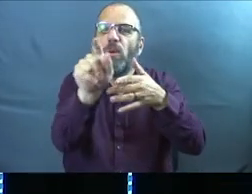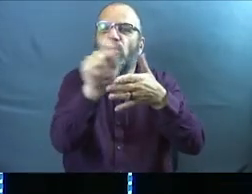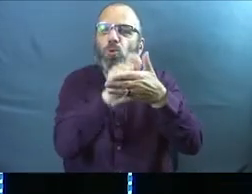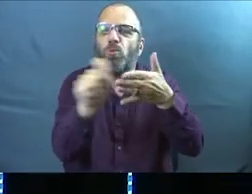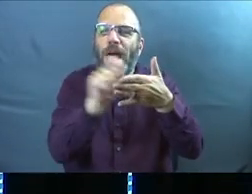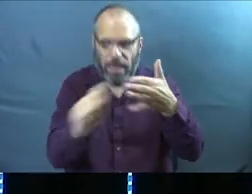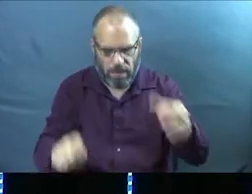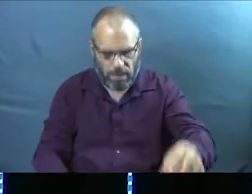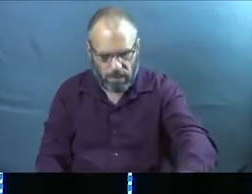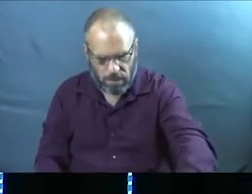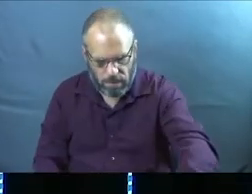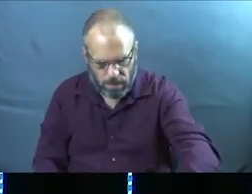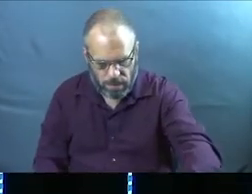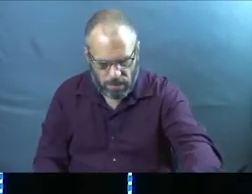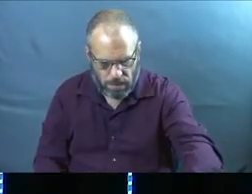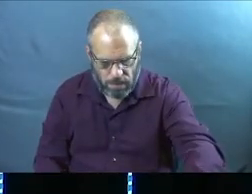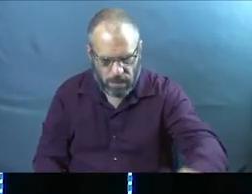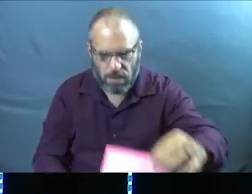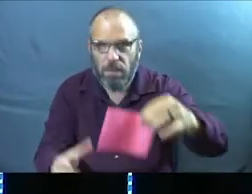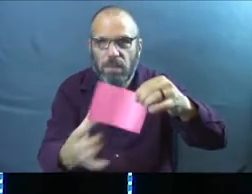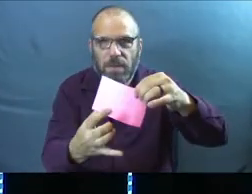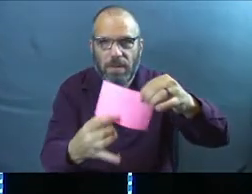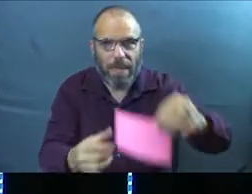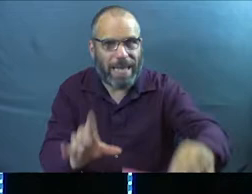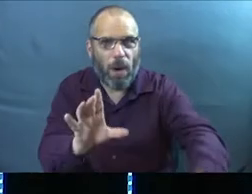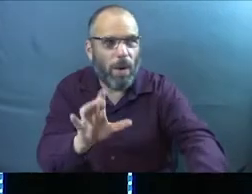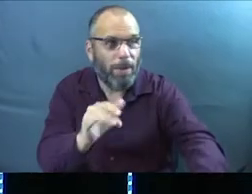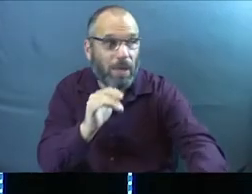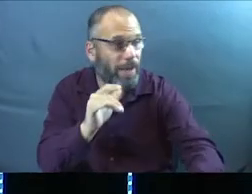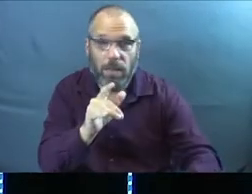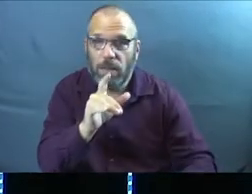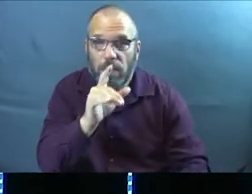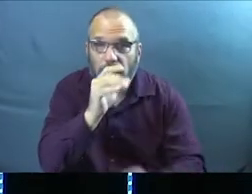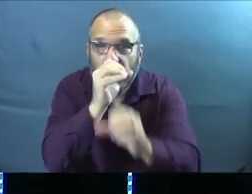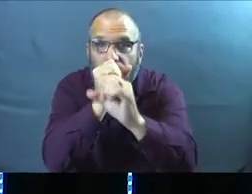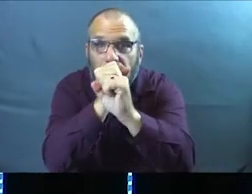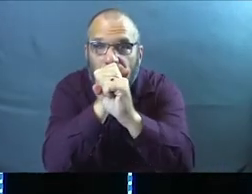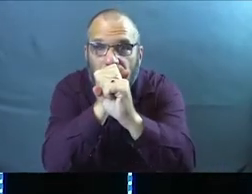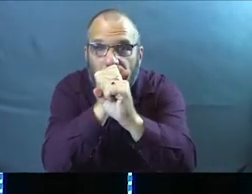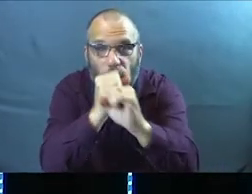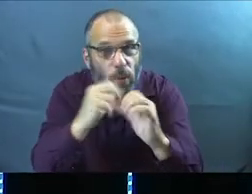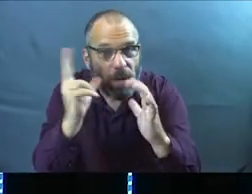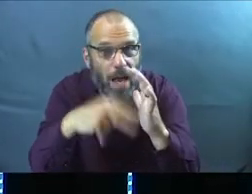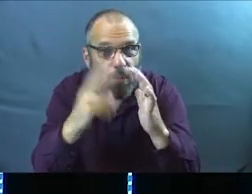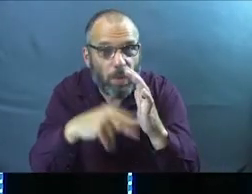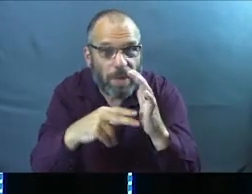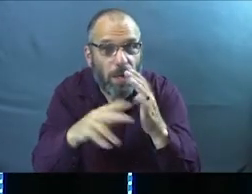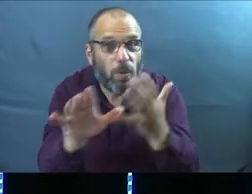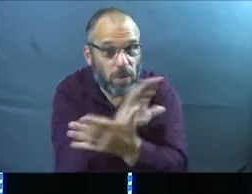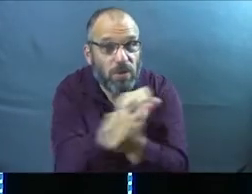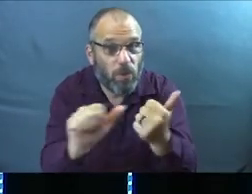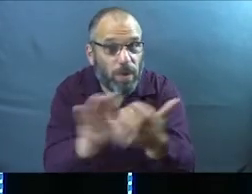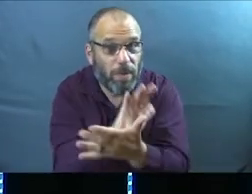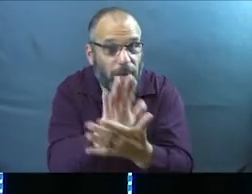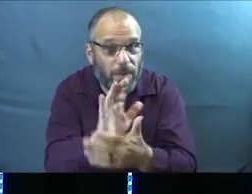box. And we are not reading these later, by the way. Nobody's reading these. They're all being destroyed.